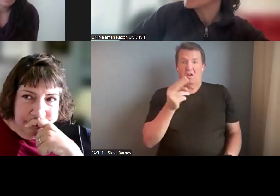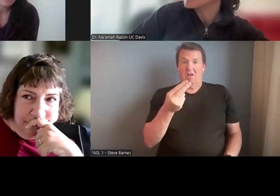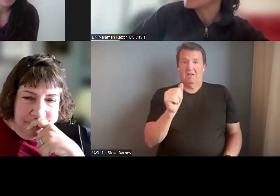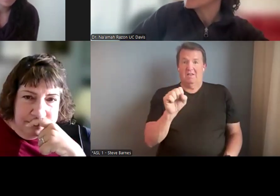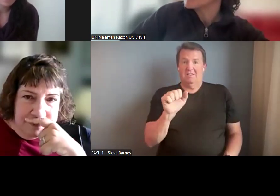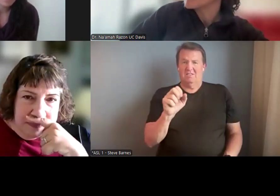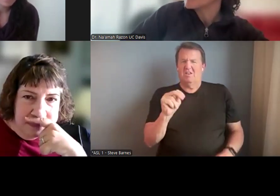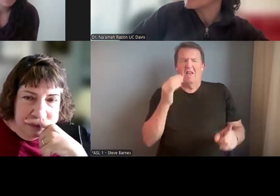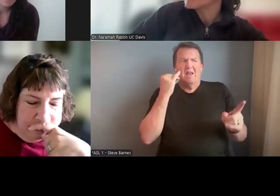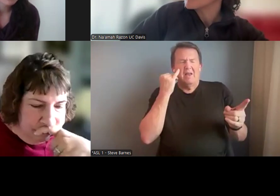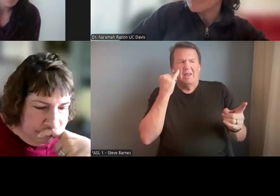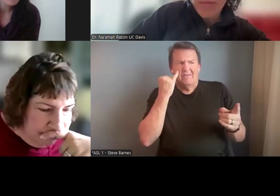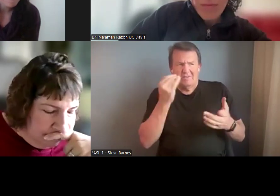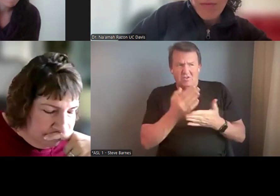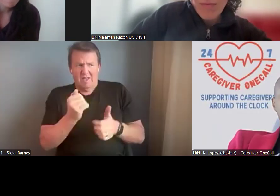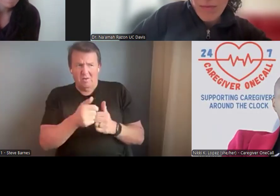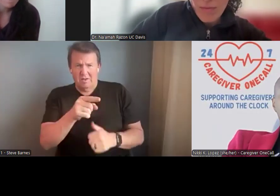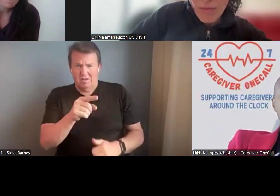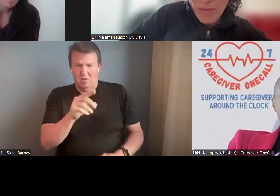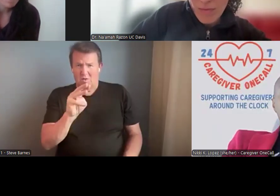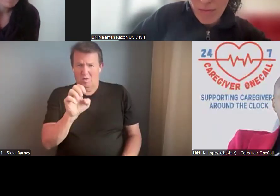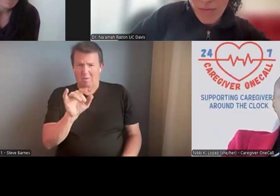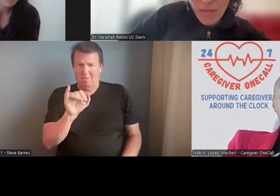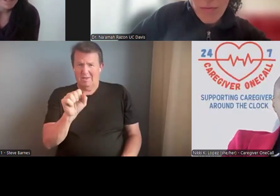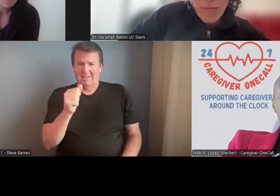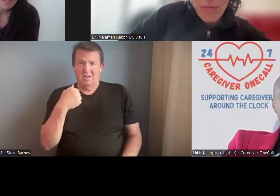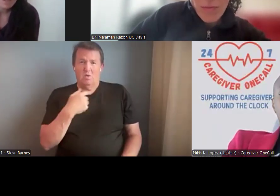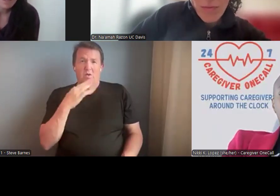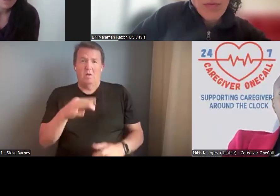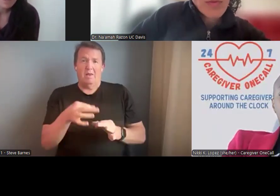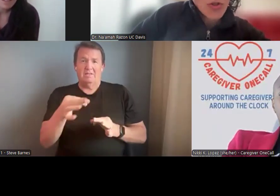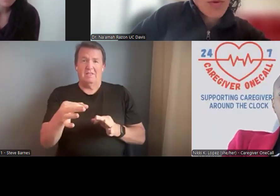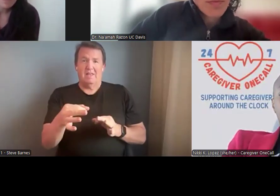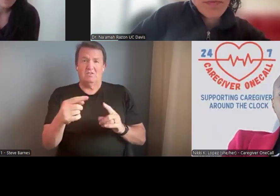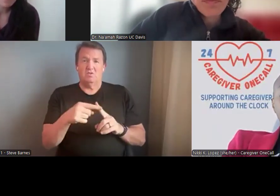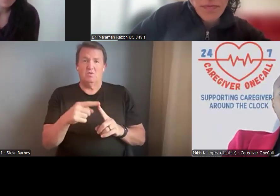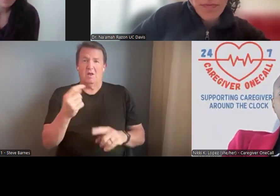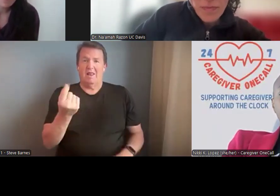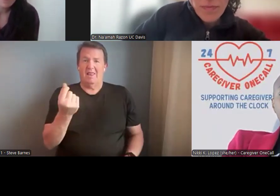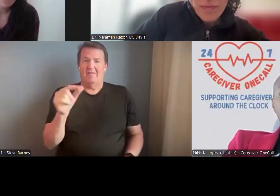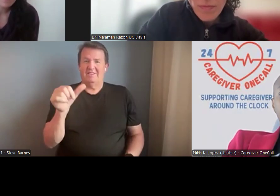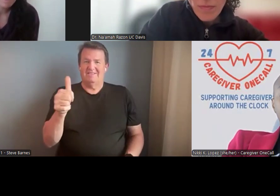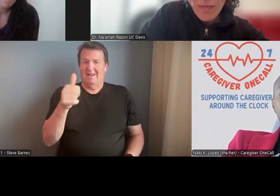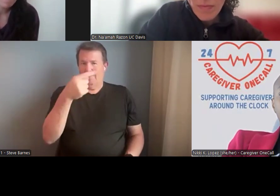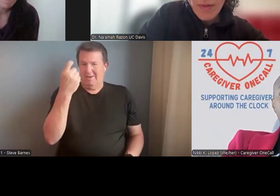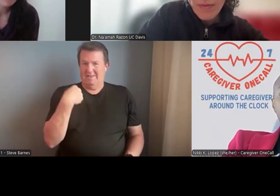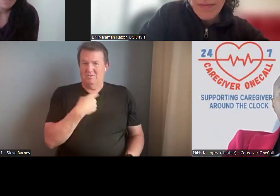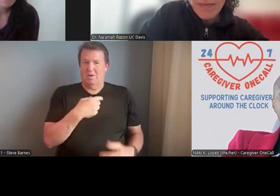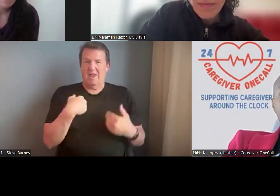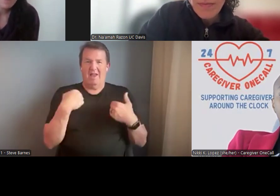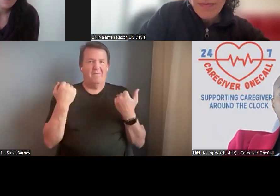you, Alyssa, we will extend this for 5 extra minutes to 11:10 because we have several members that we want to hear